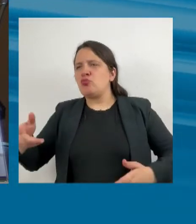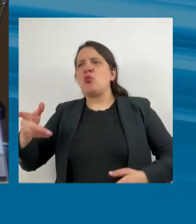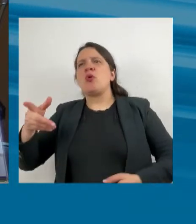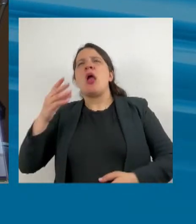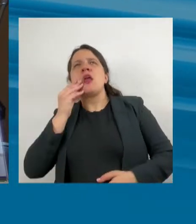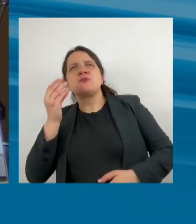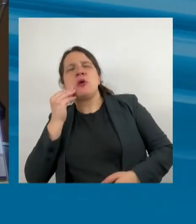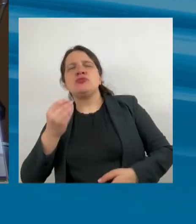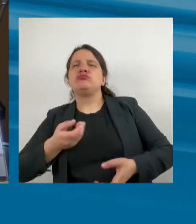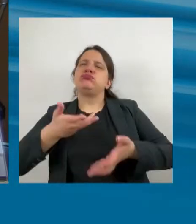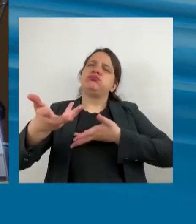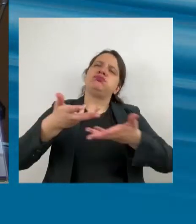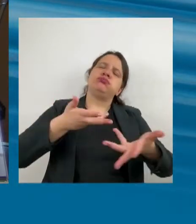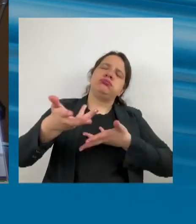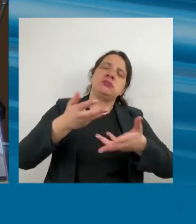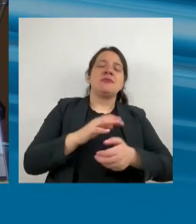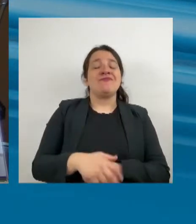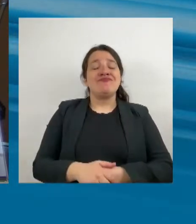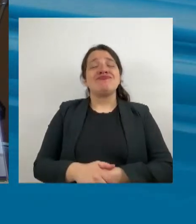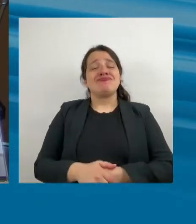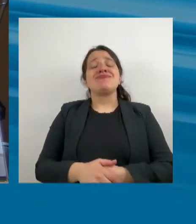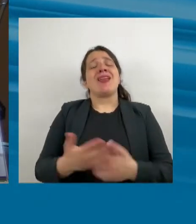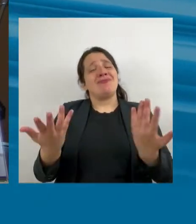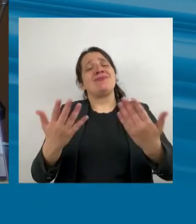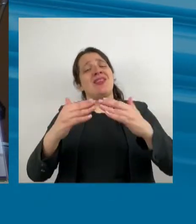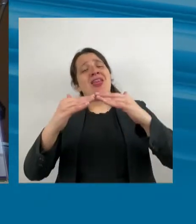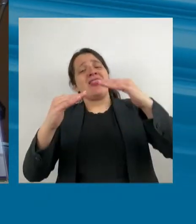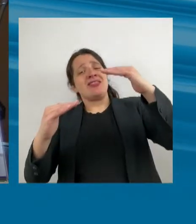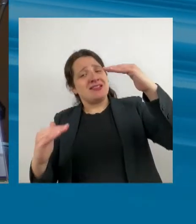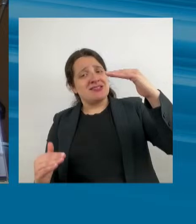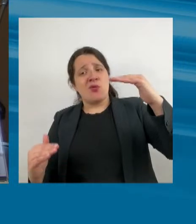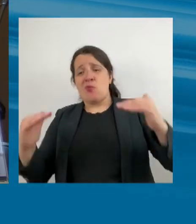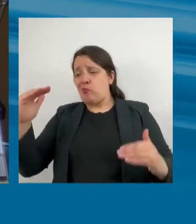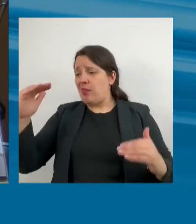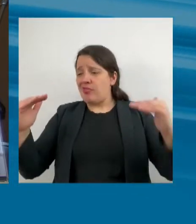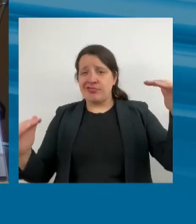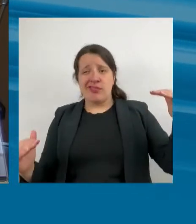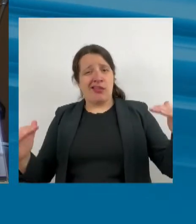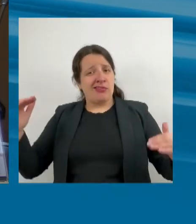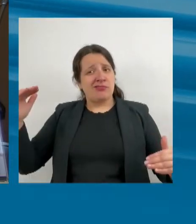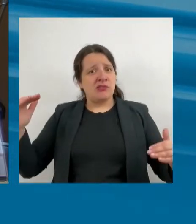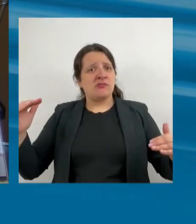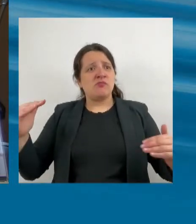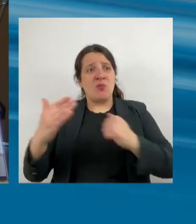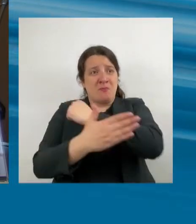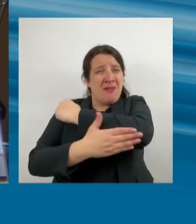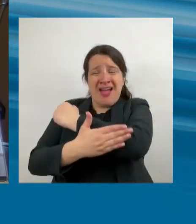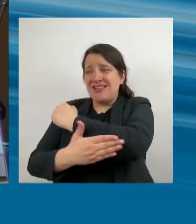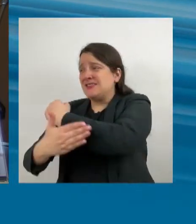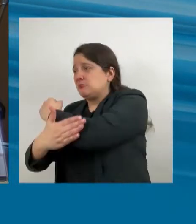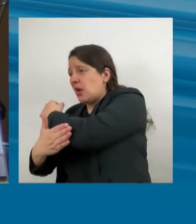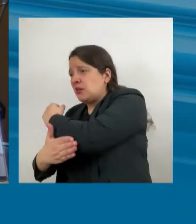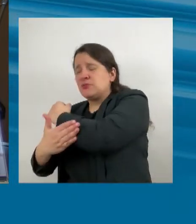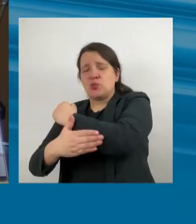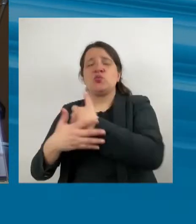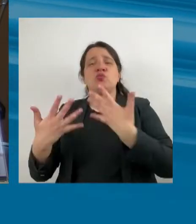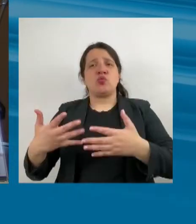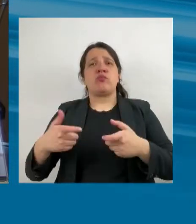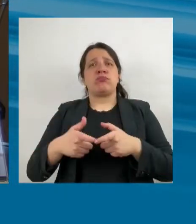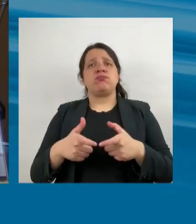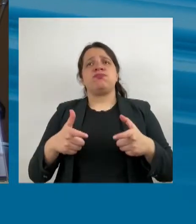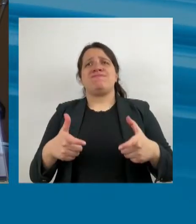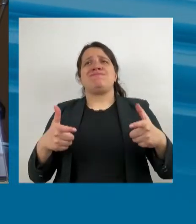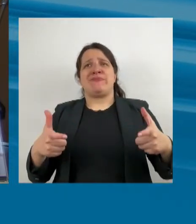Inequality within countries is increasing. And after the pandemic, inequality is also increasing